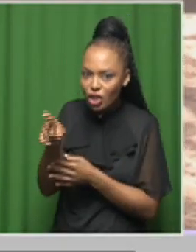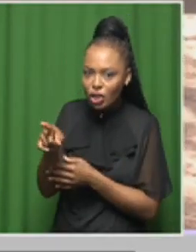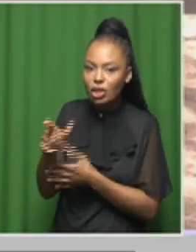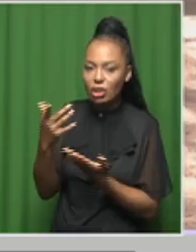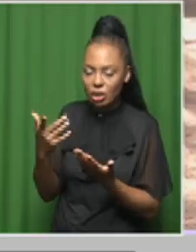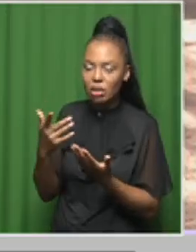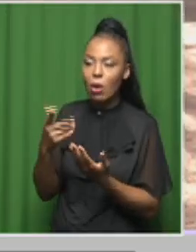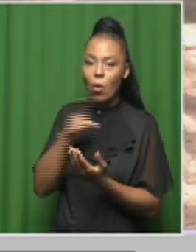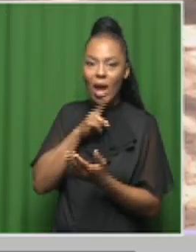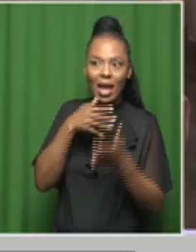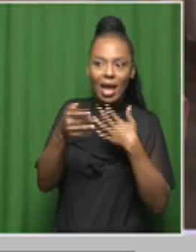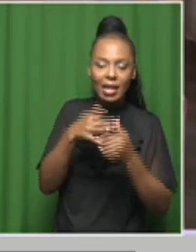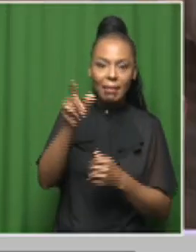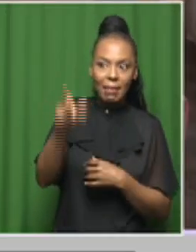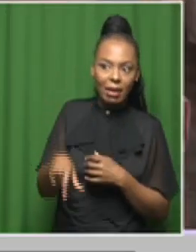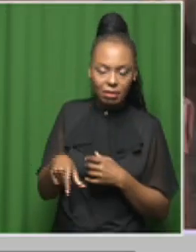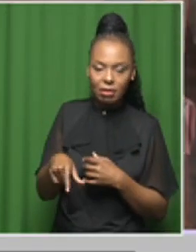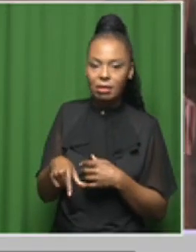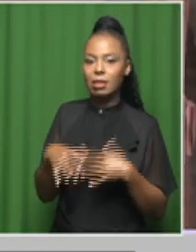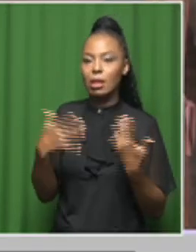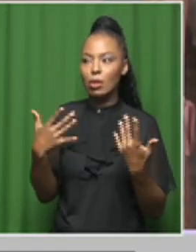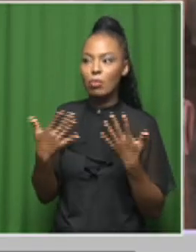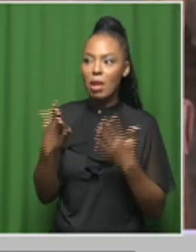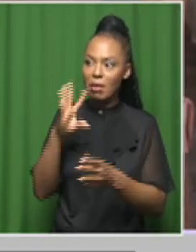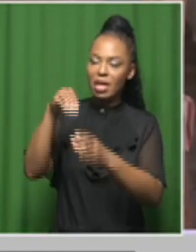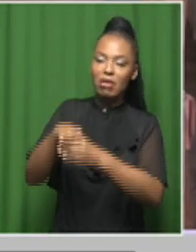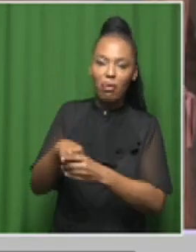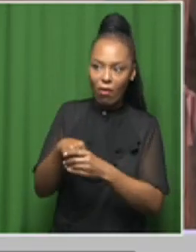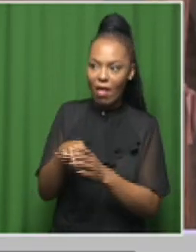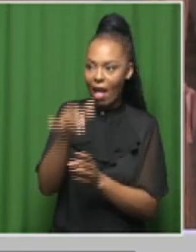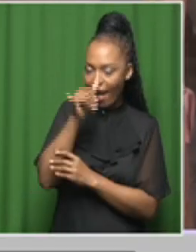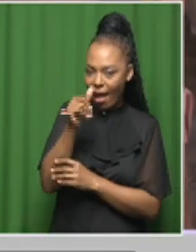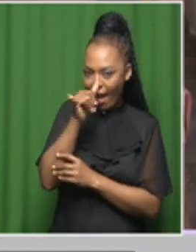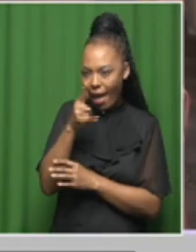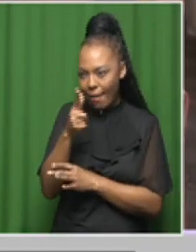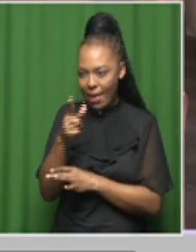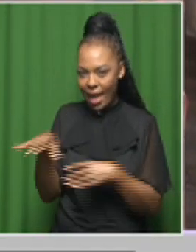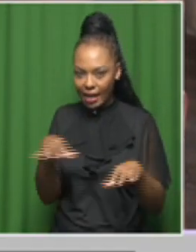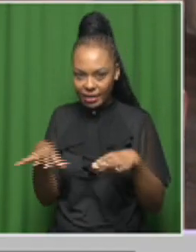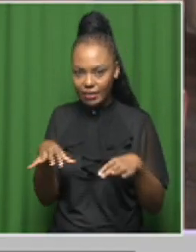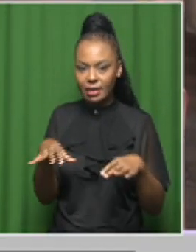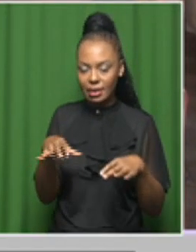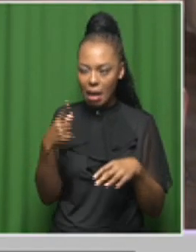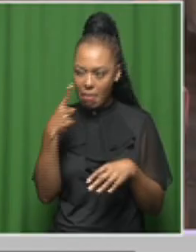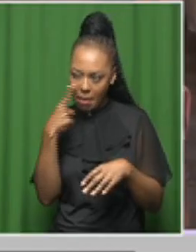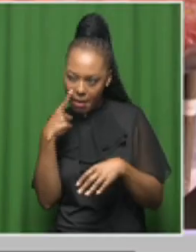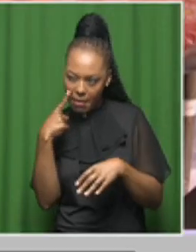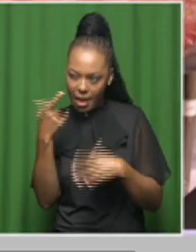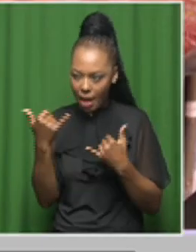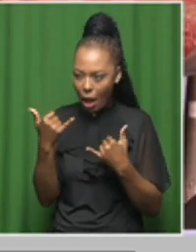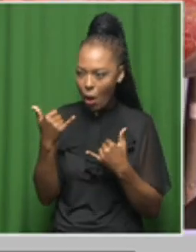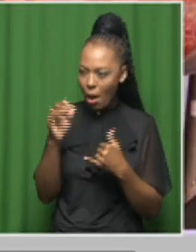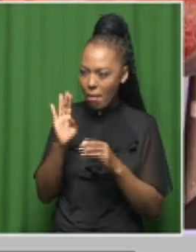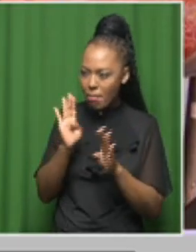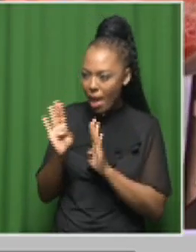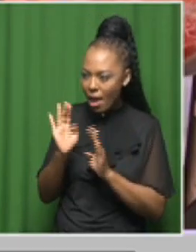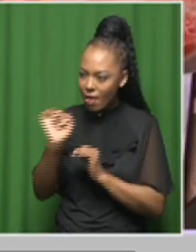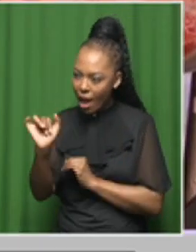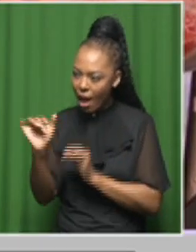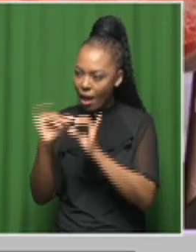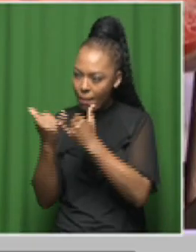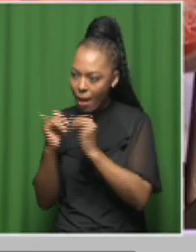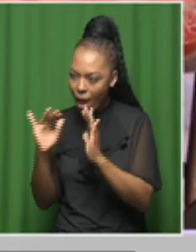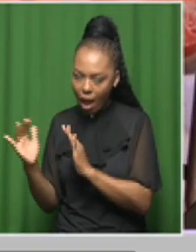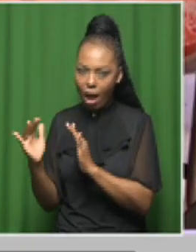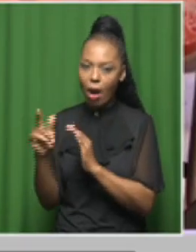anyone who wants to do such activities, they look at specific things, the characteristics. So we have done that